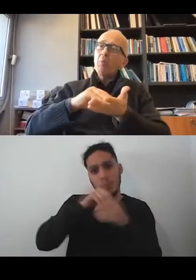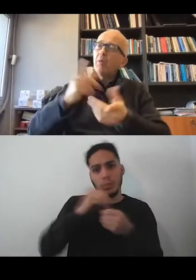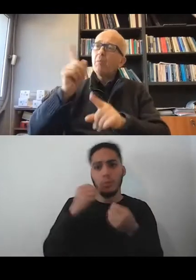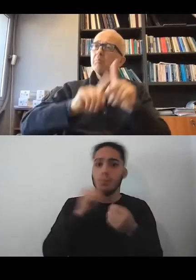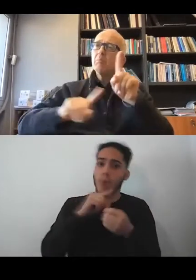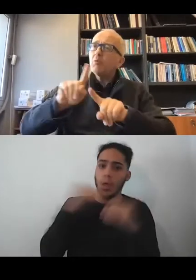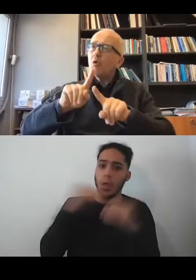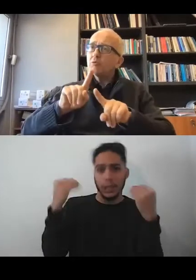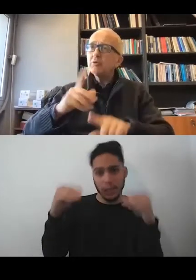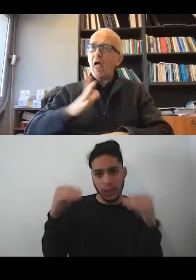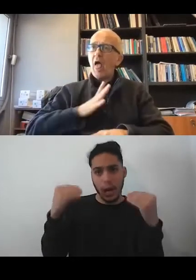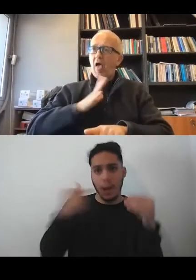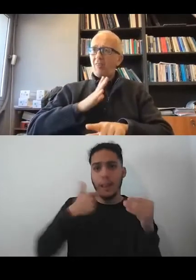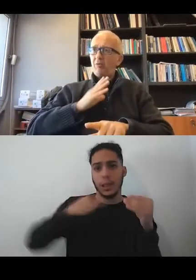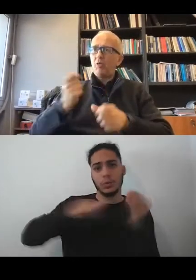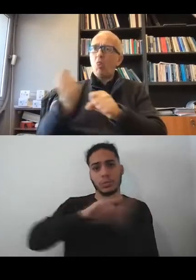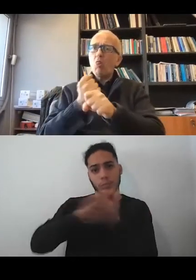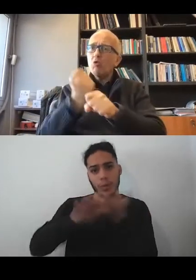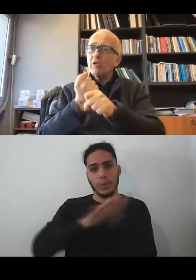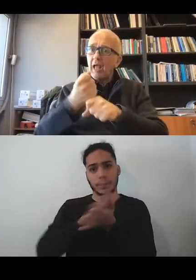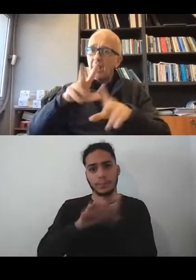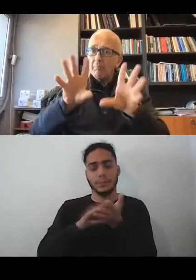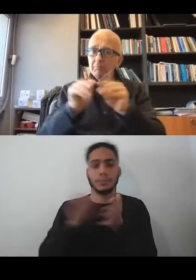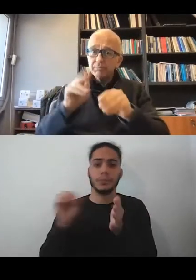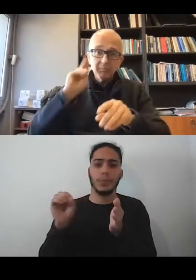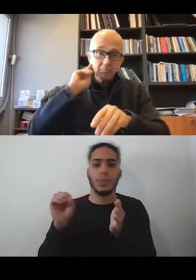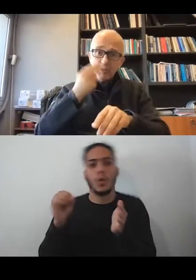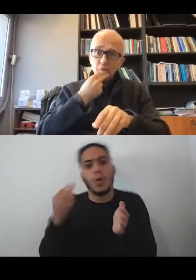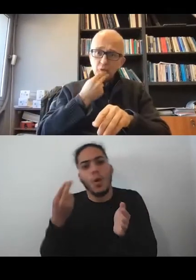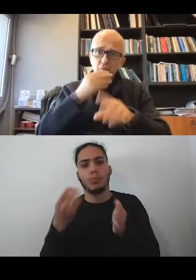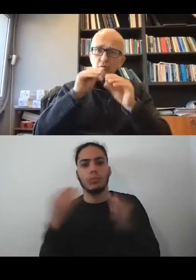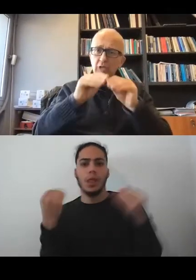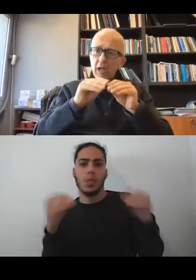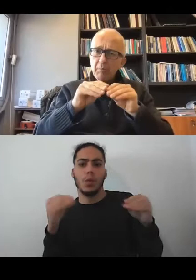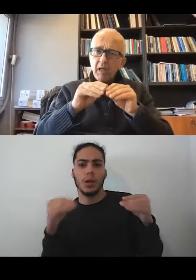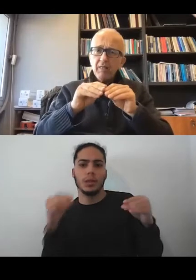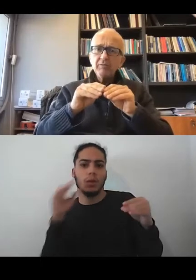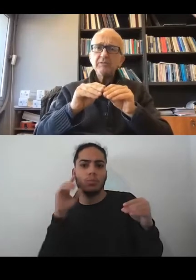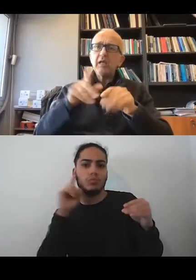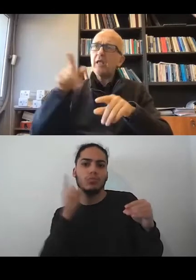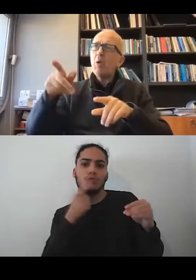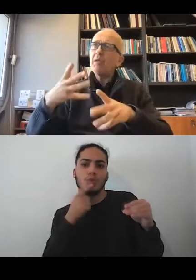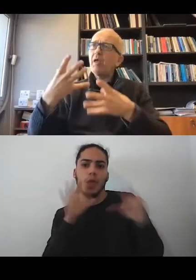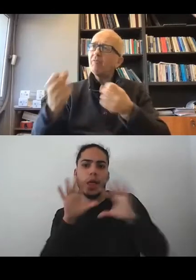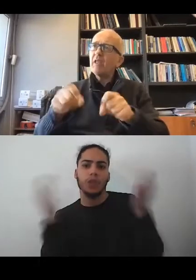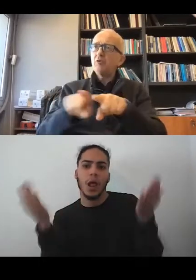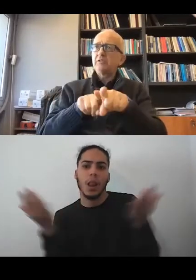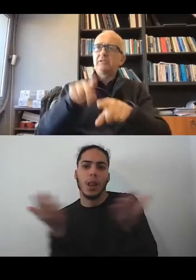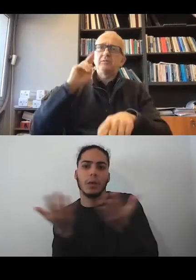of sign languages or deaf education in general.